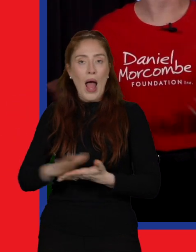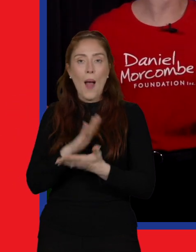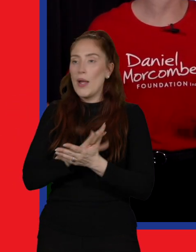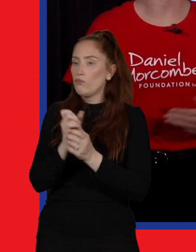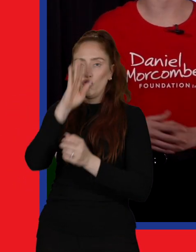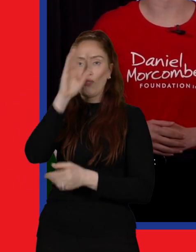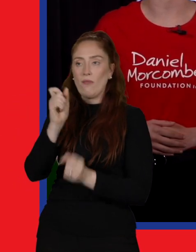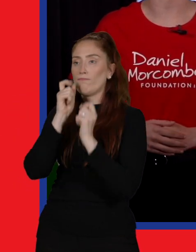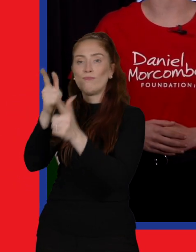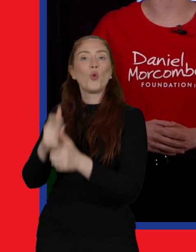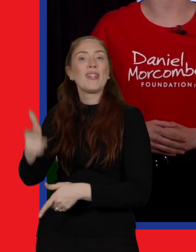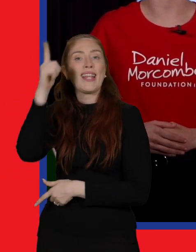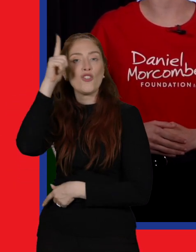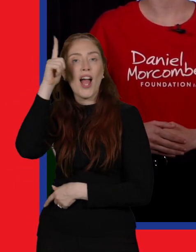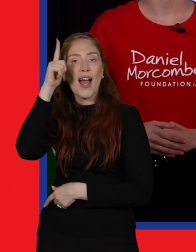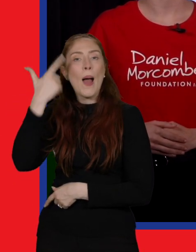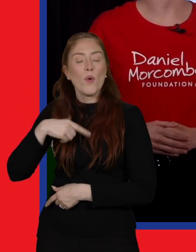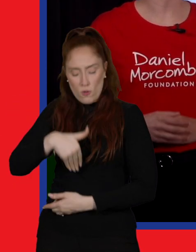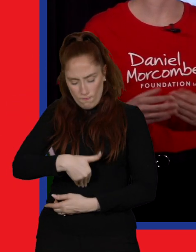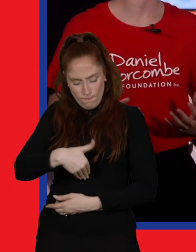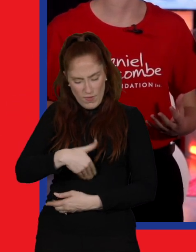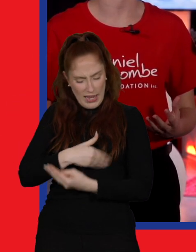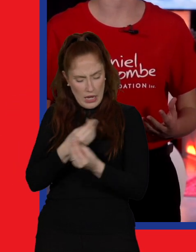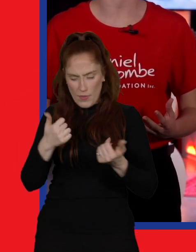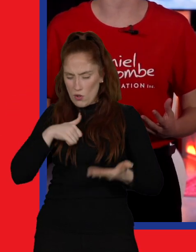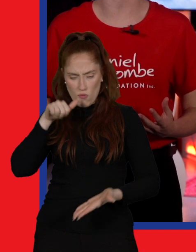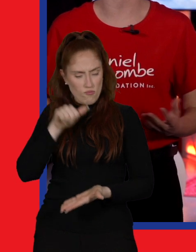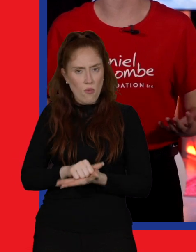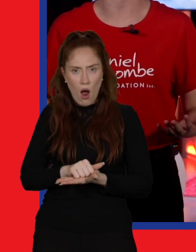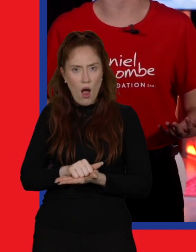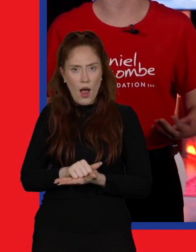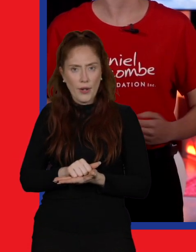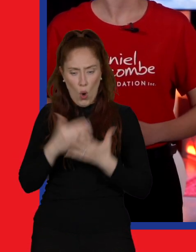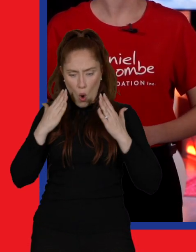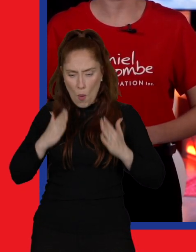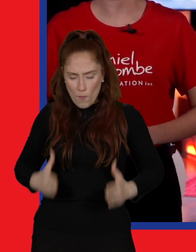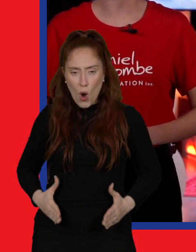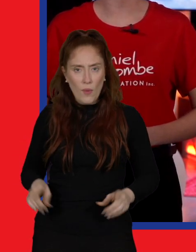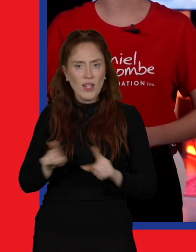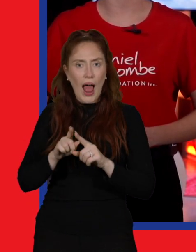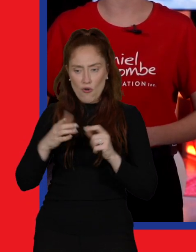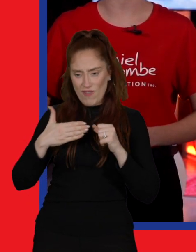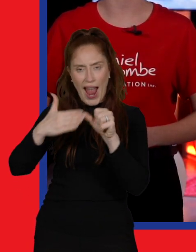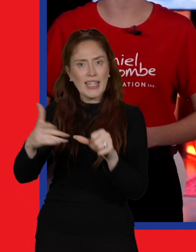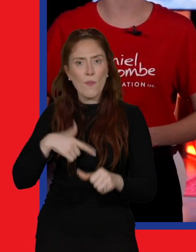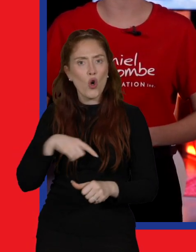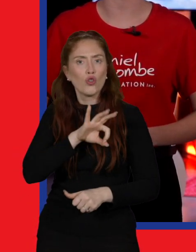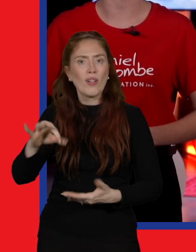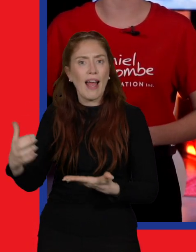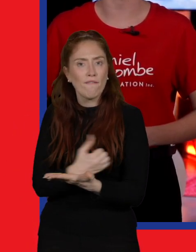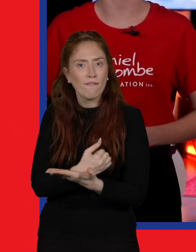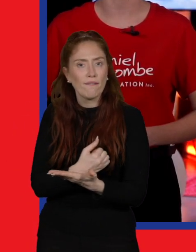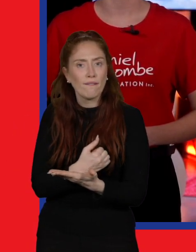I'm so glad Dahlia went to Miss McGrath. Dahlia recognised that something wasn't right. Her body clues were a reaction to